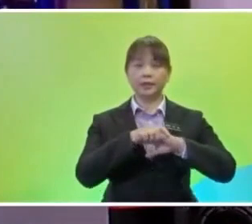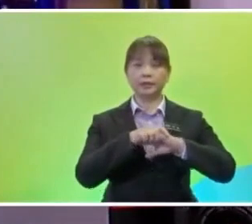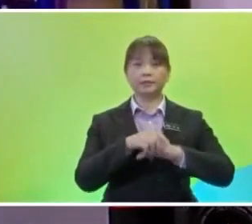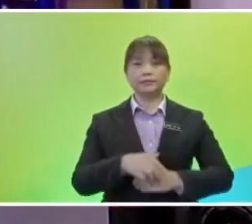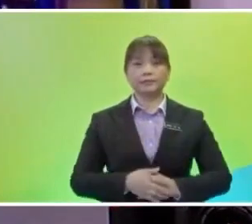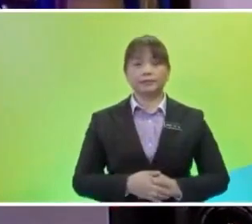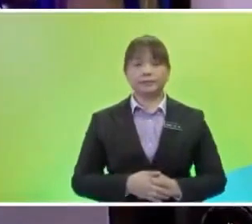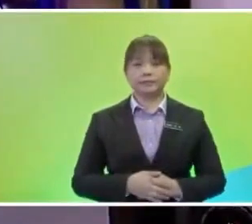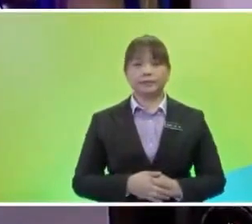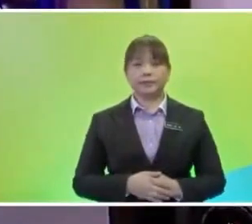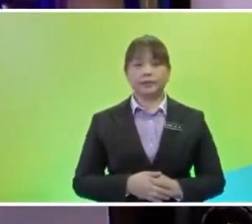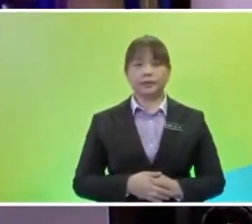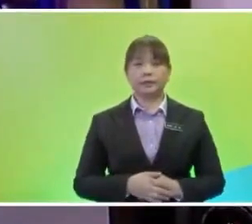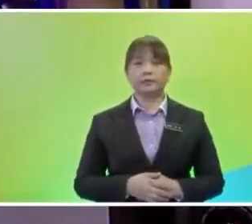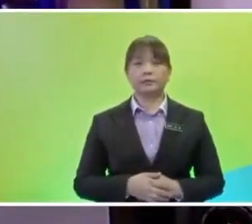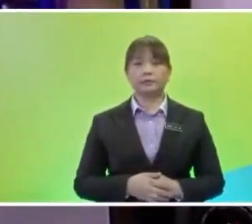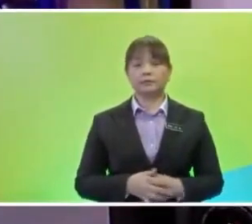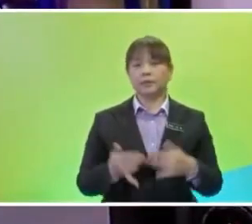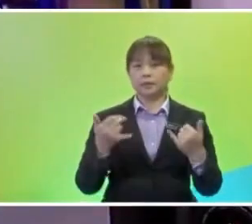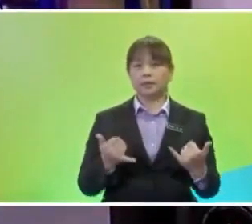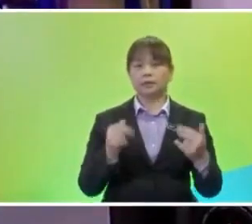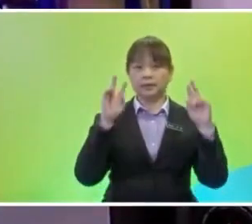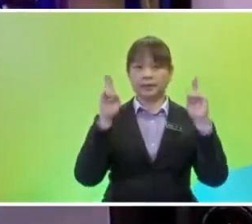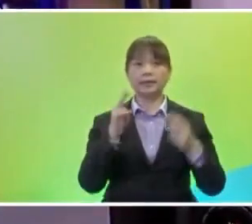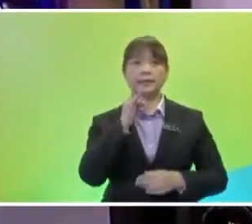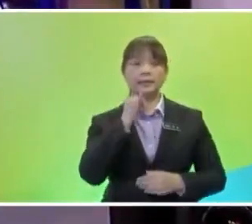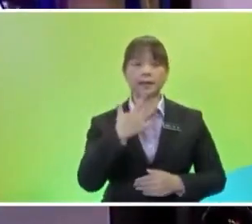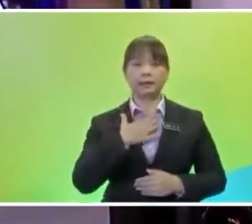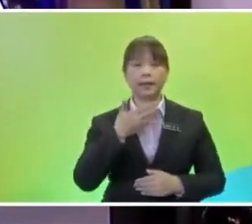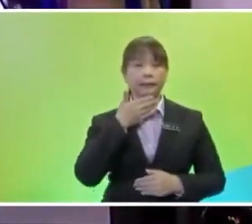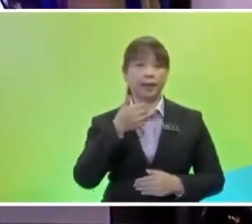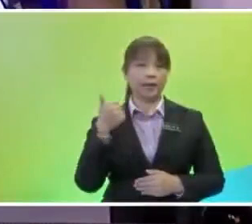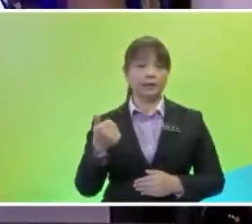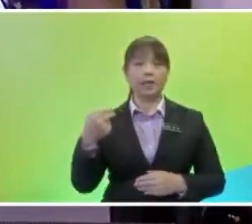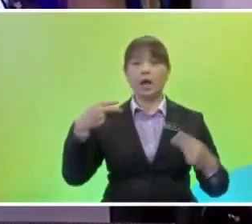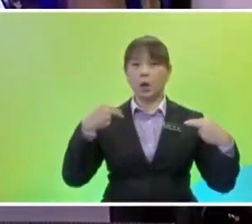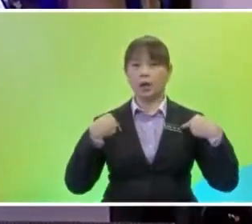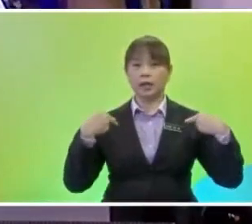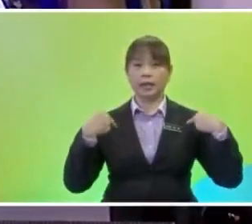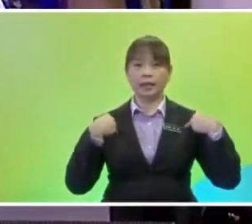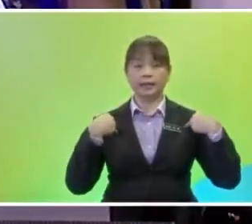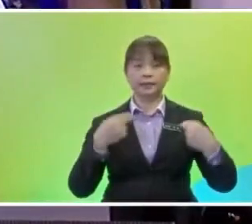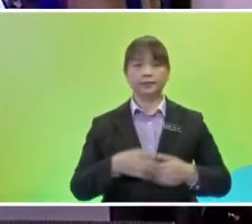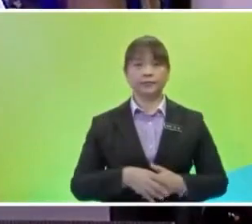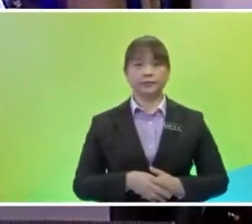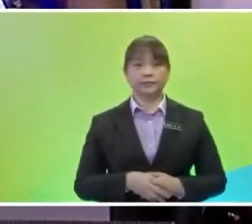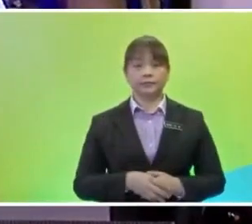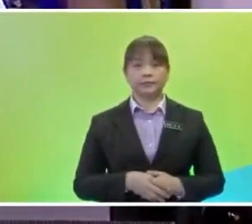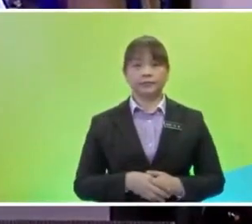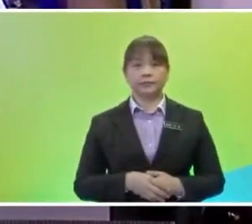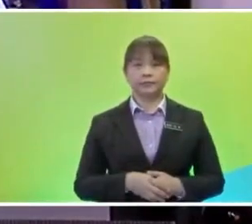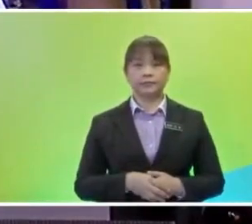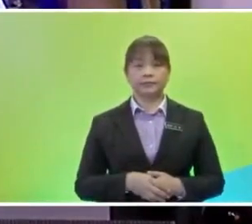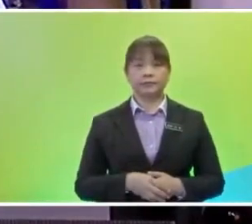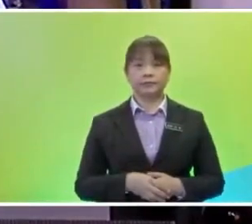today is my best holiday experience. But for this segment with Ms. Zakiah, we are going to be learning, let's have